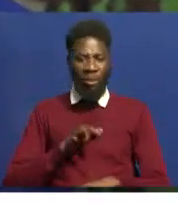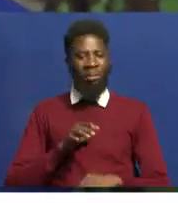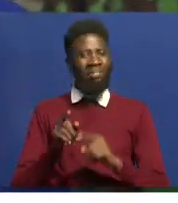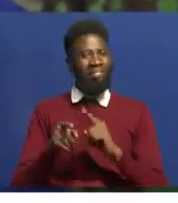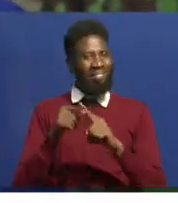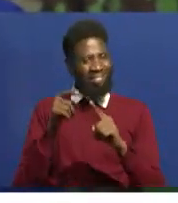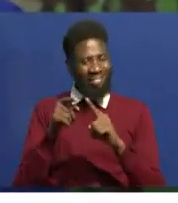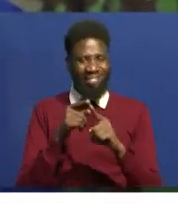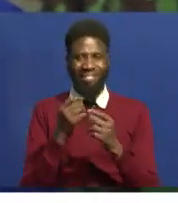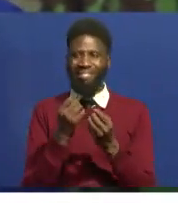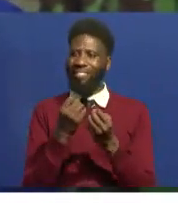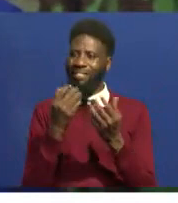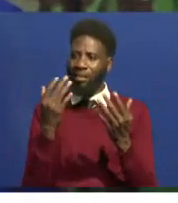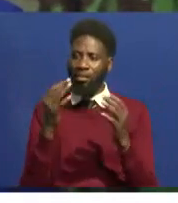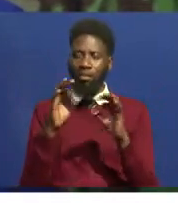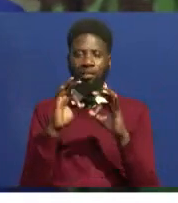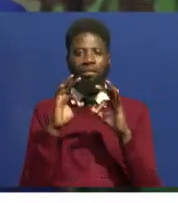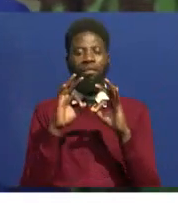as